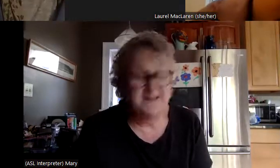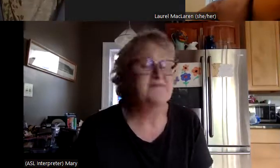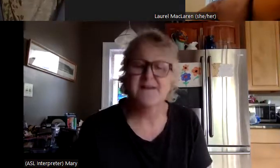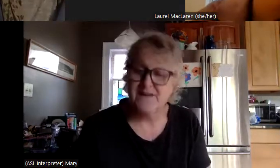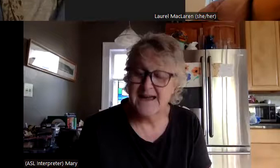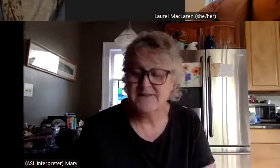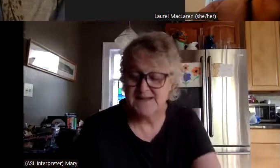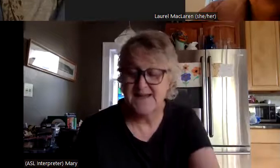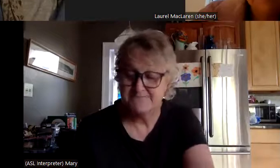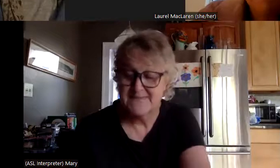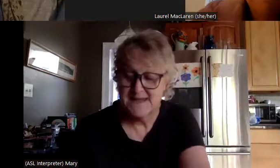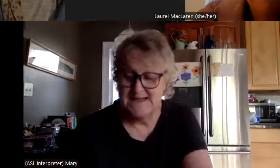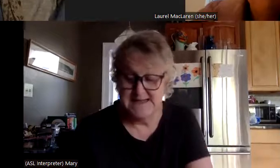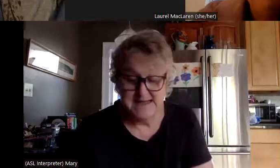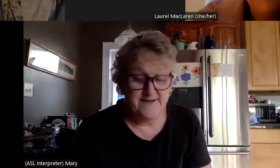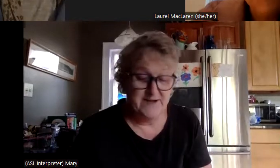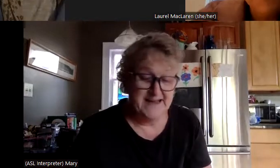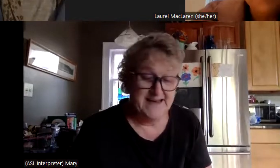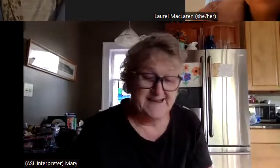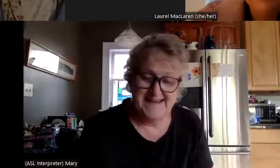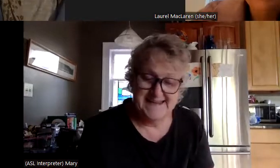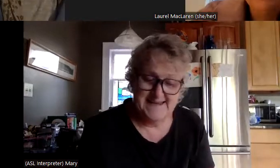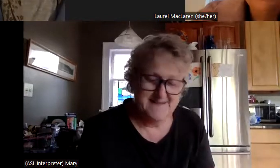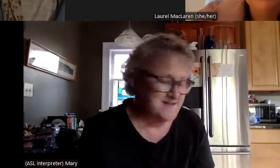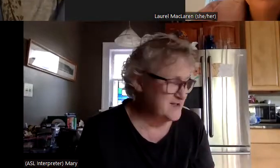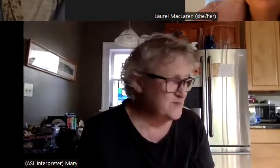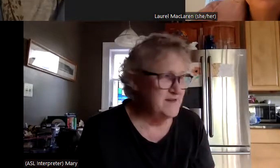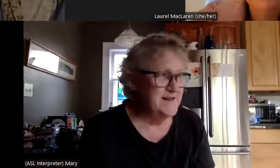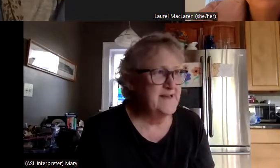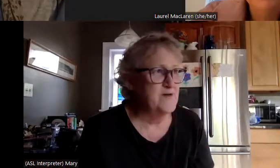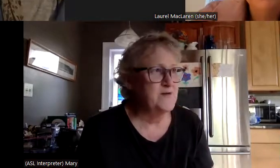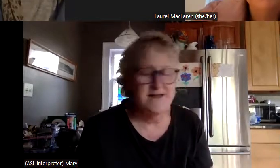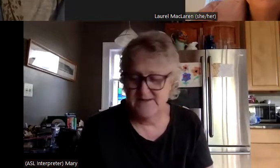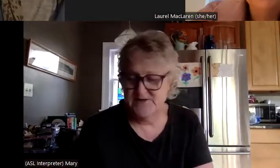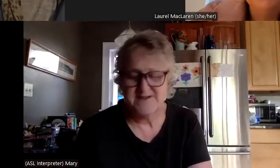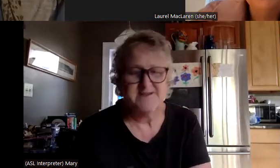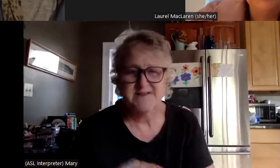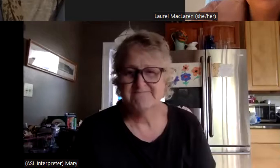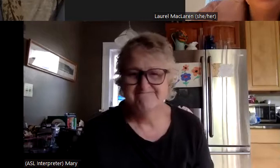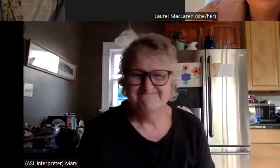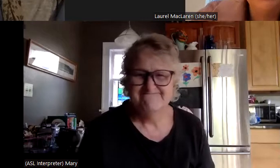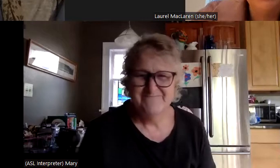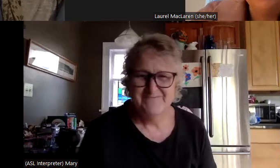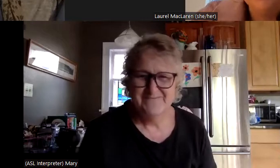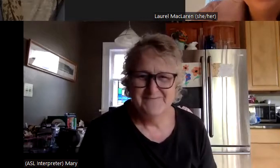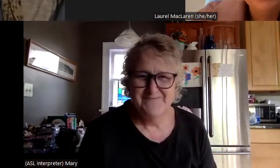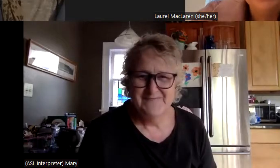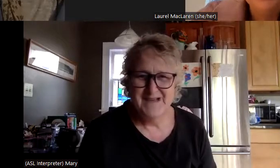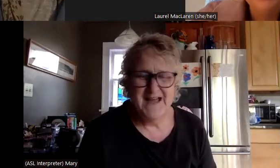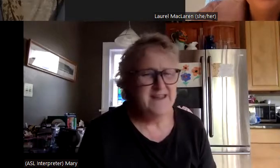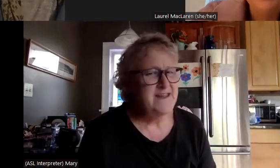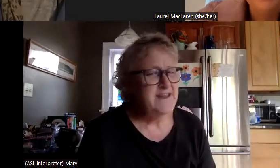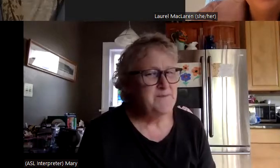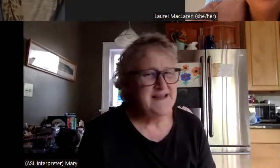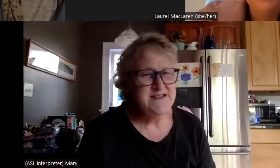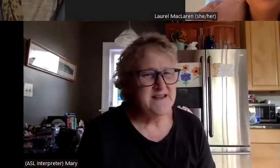Yeah. have never, I have to say, never had it and don't really have a whole lot of interest. Don't plan on it.